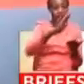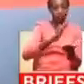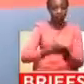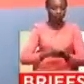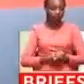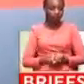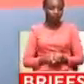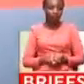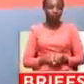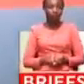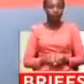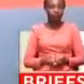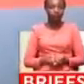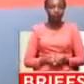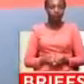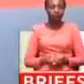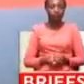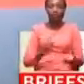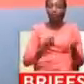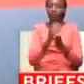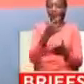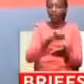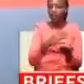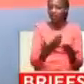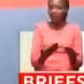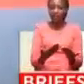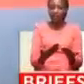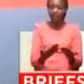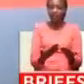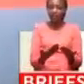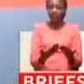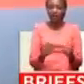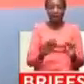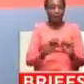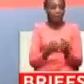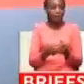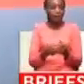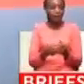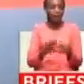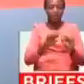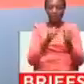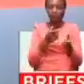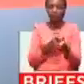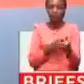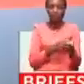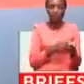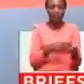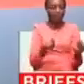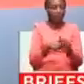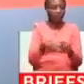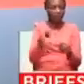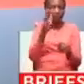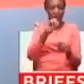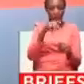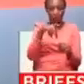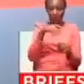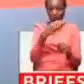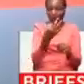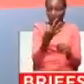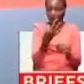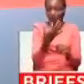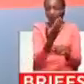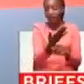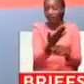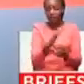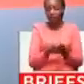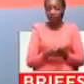through anything, any platform, whether it's MP3, MP4, it doesn't matter, whatever it is, those are